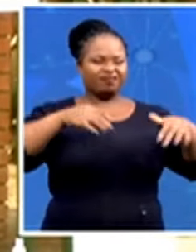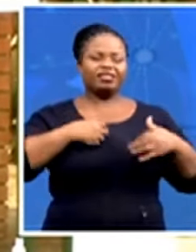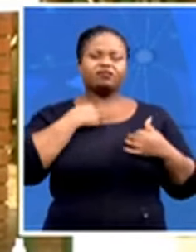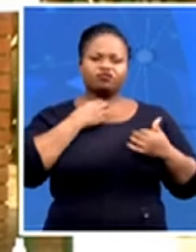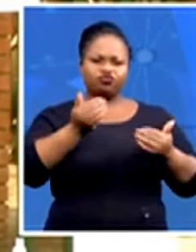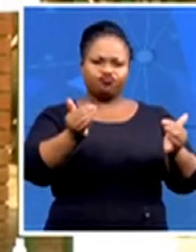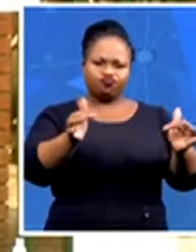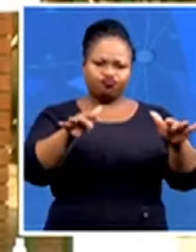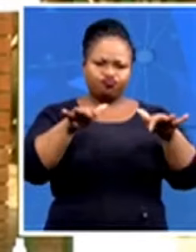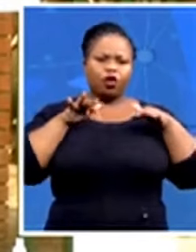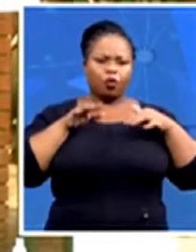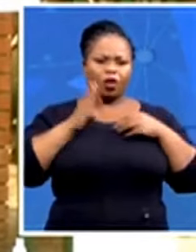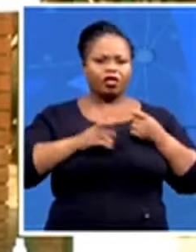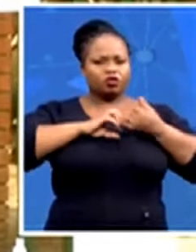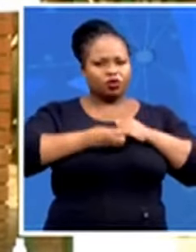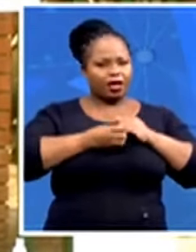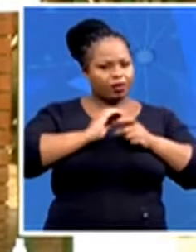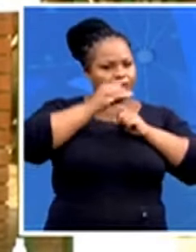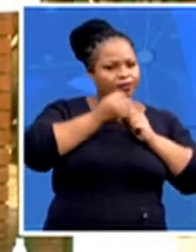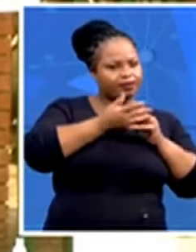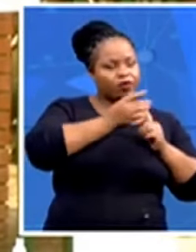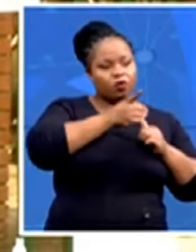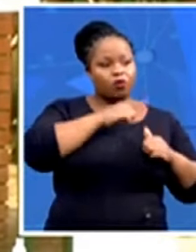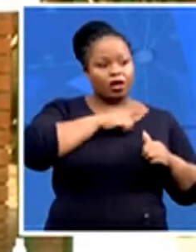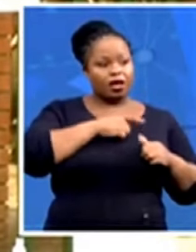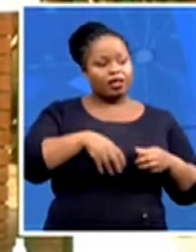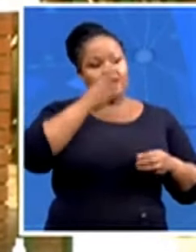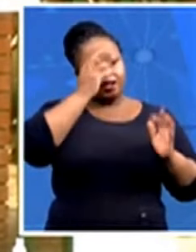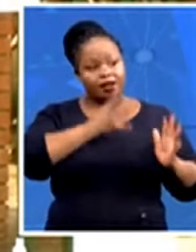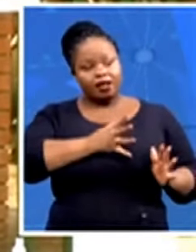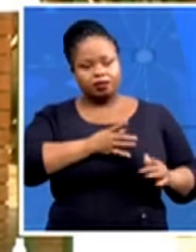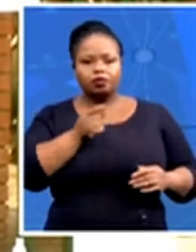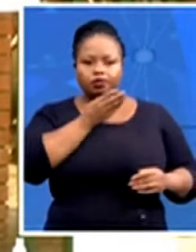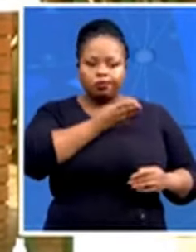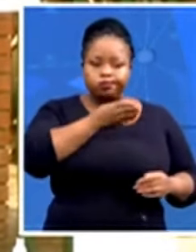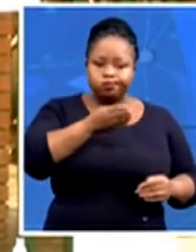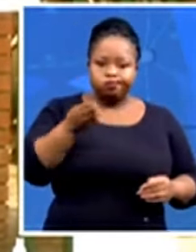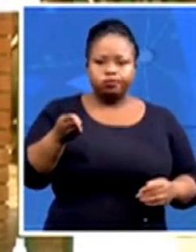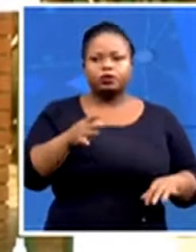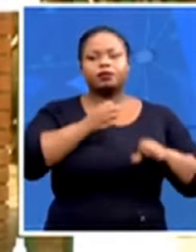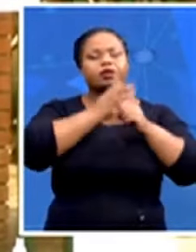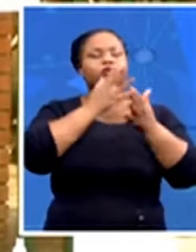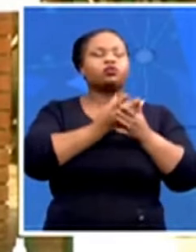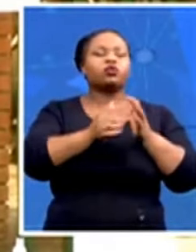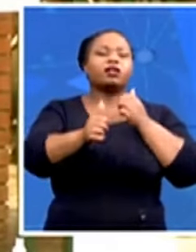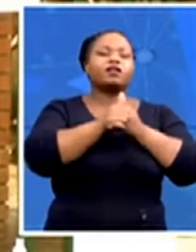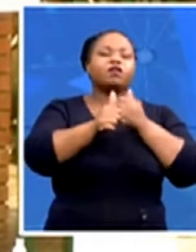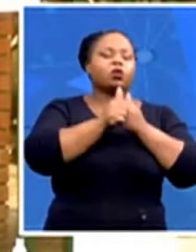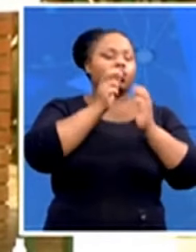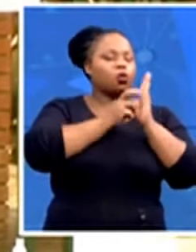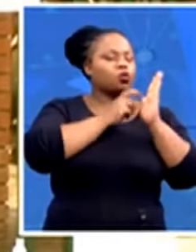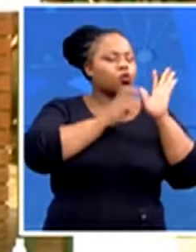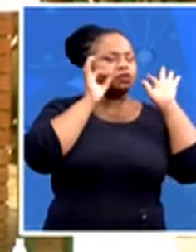learners and those learners making sure that they follow properly